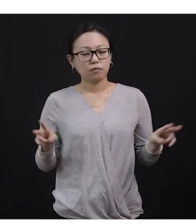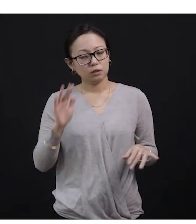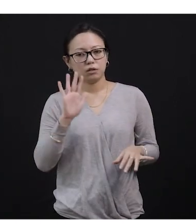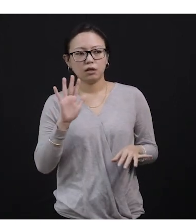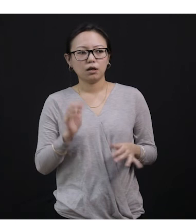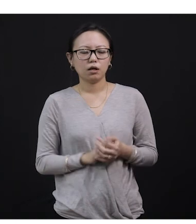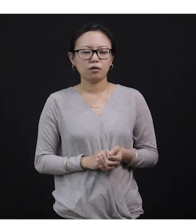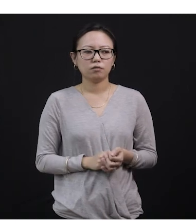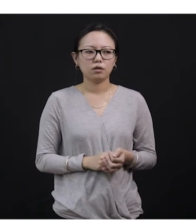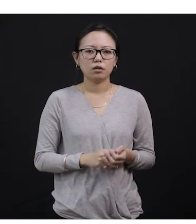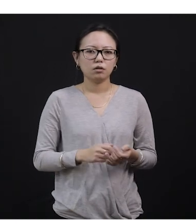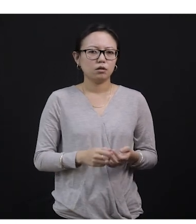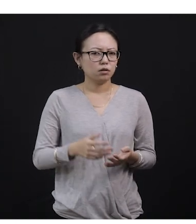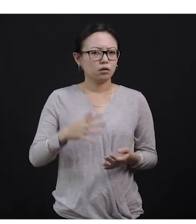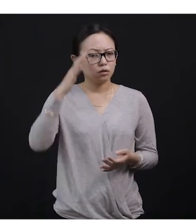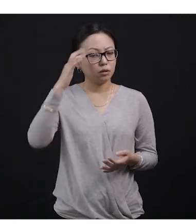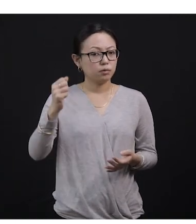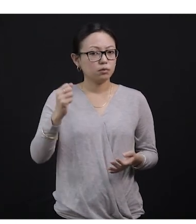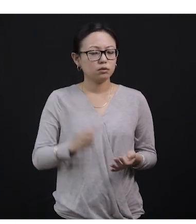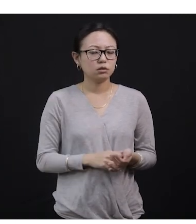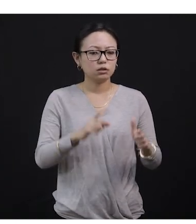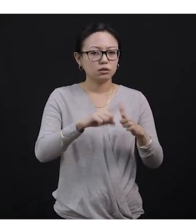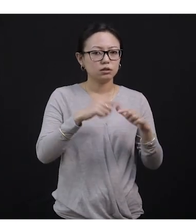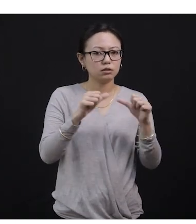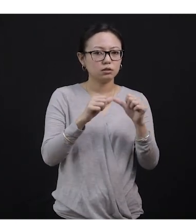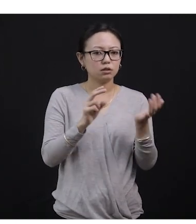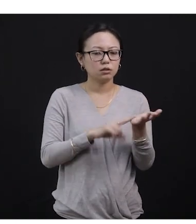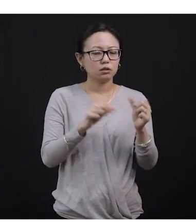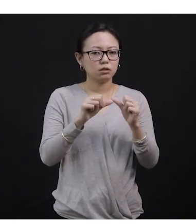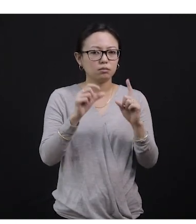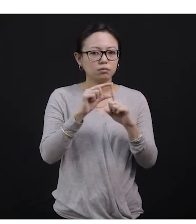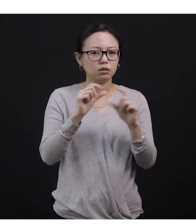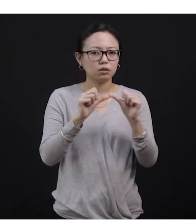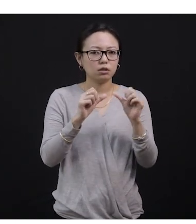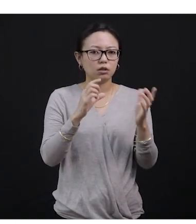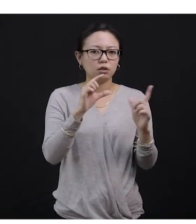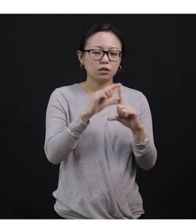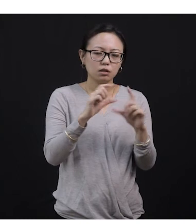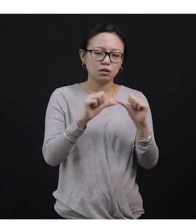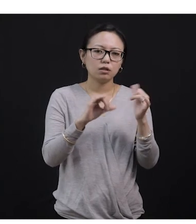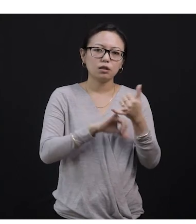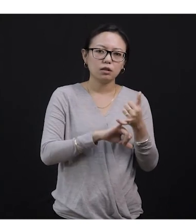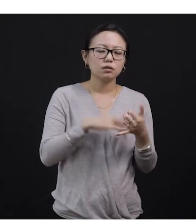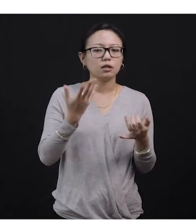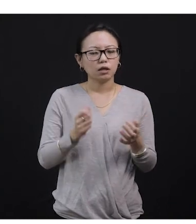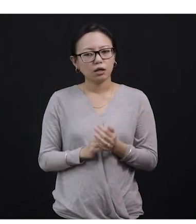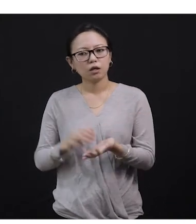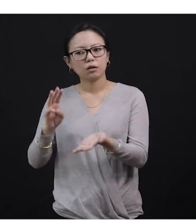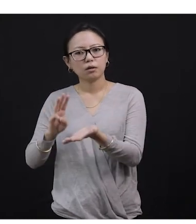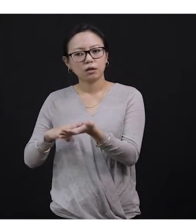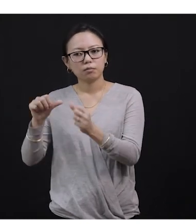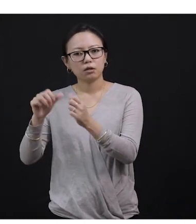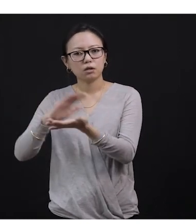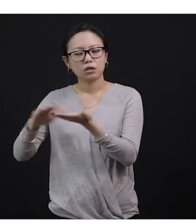into two types. One was the monarchy type of government and the other one was republic type of government,